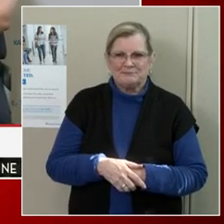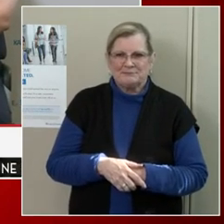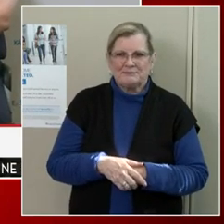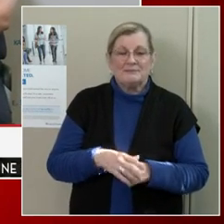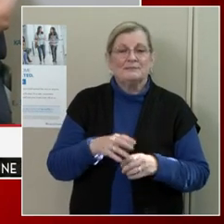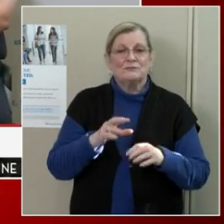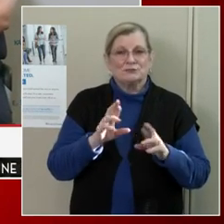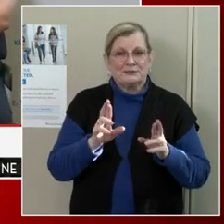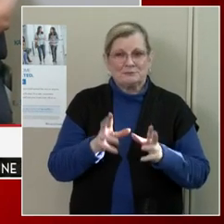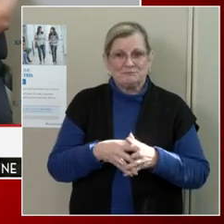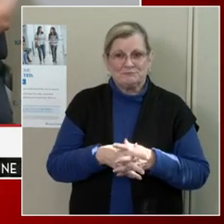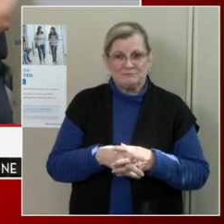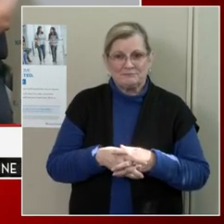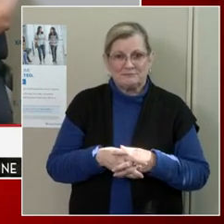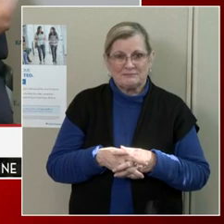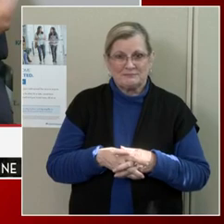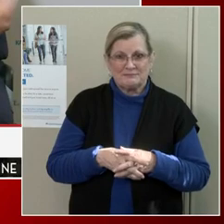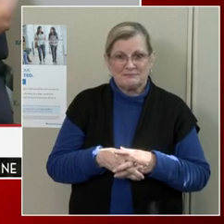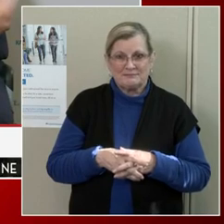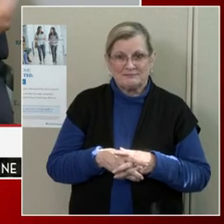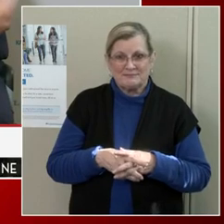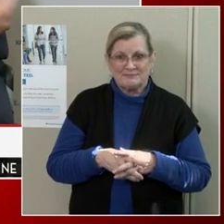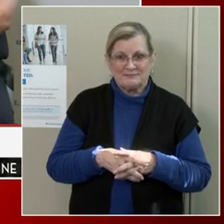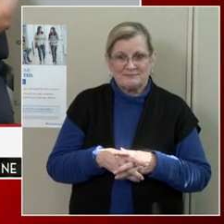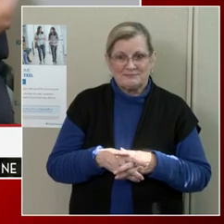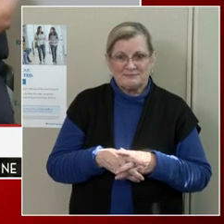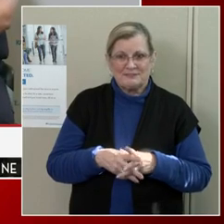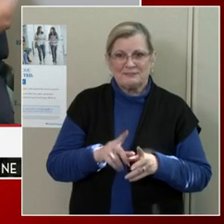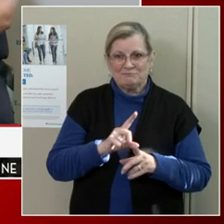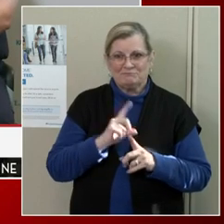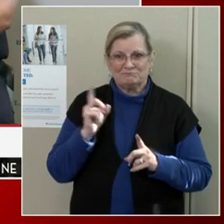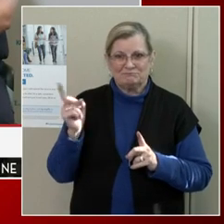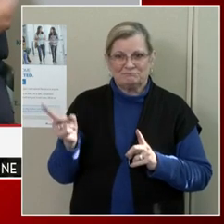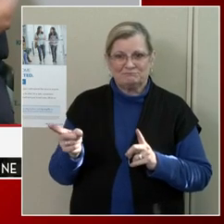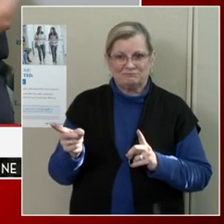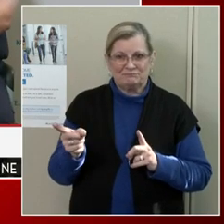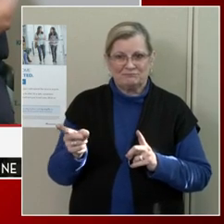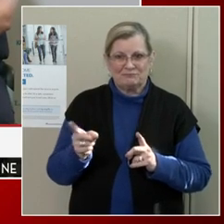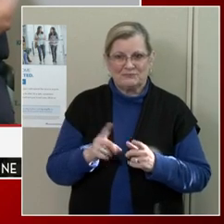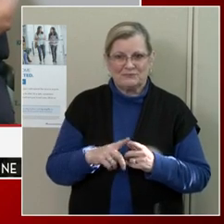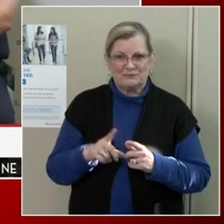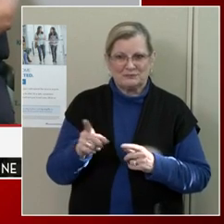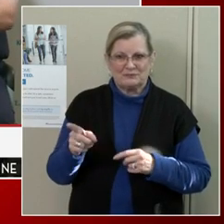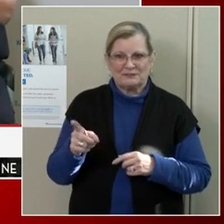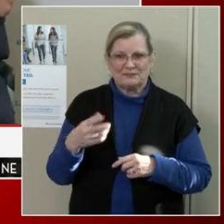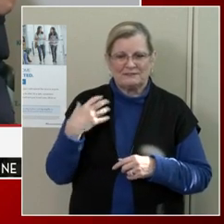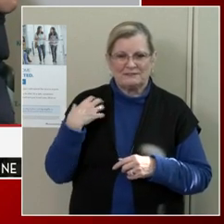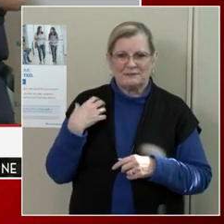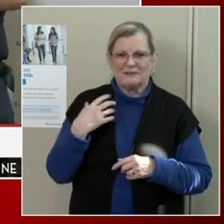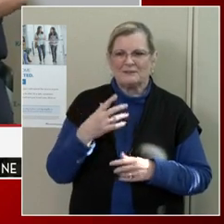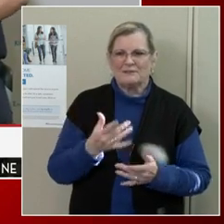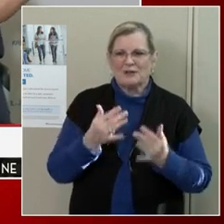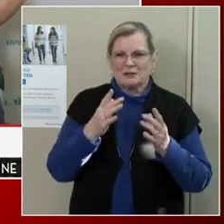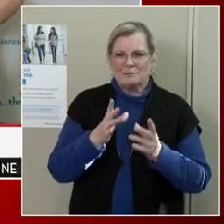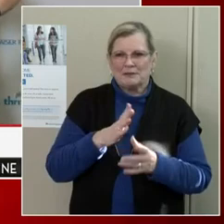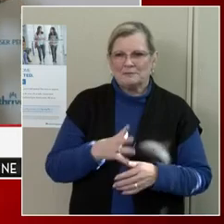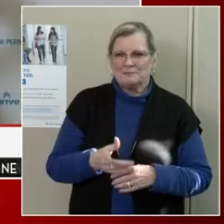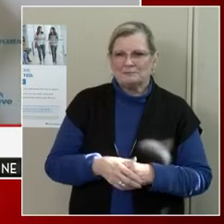We're making history together. Yes, we are. You got your arm ready for me? Yes, ma'am.